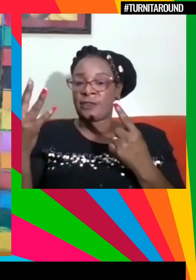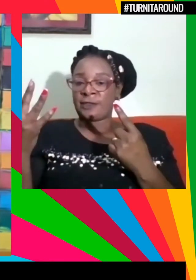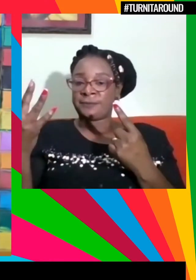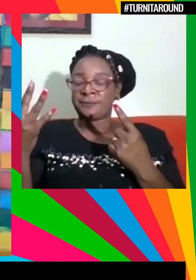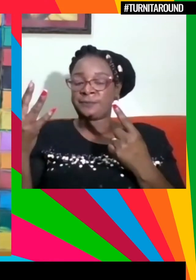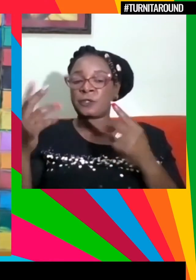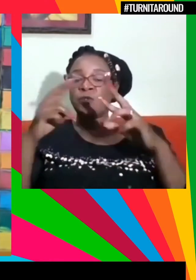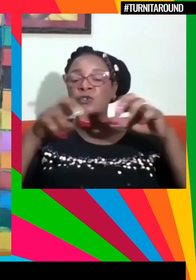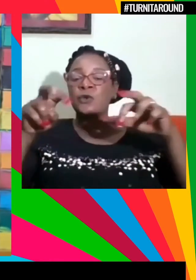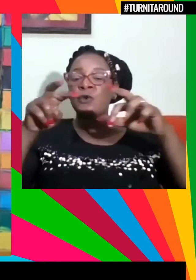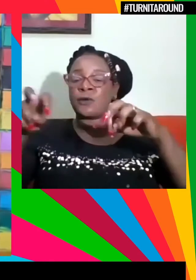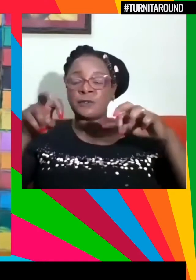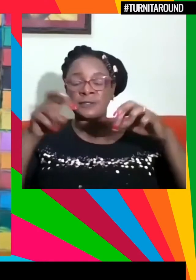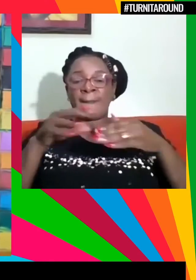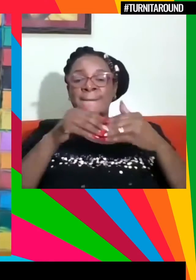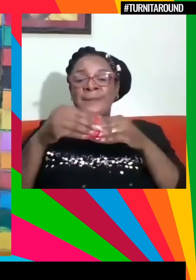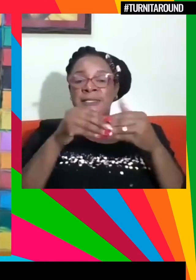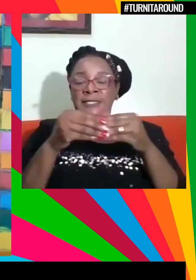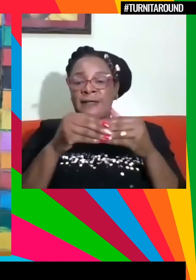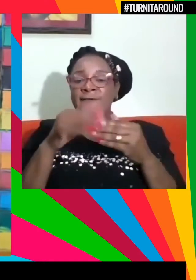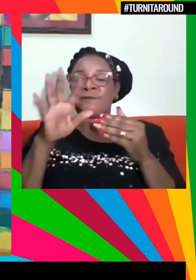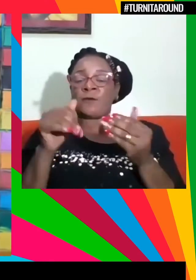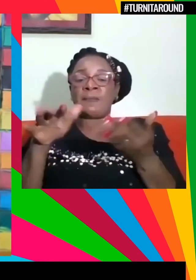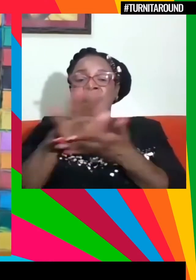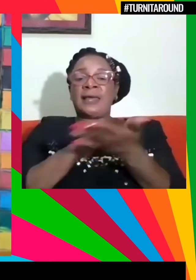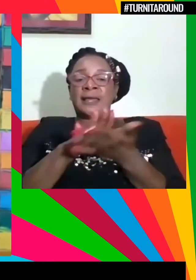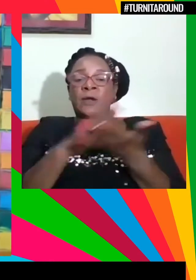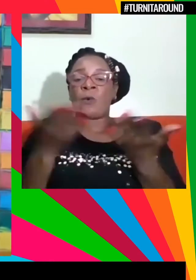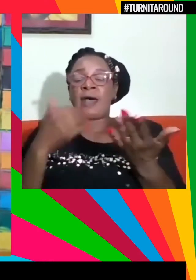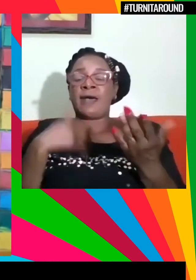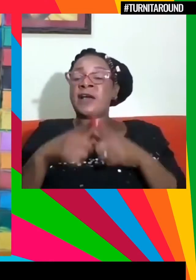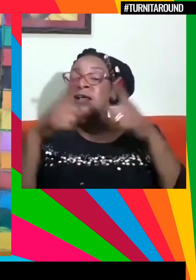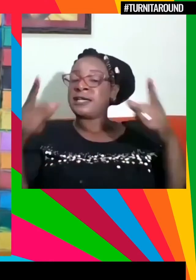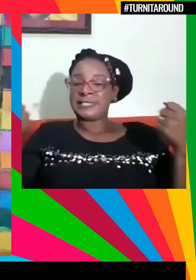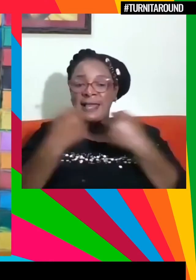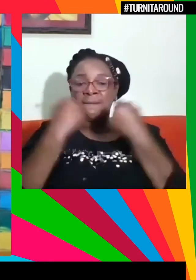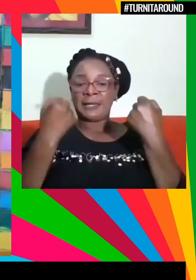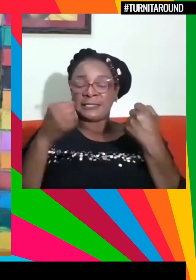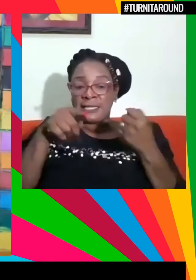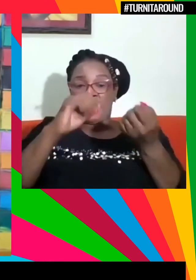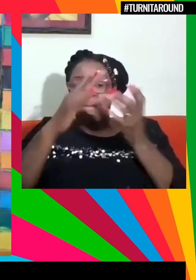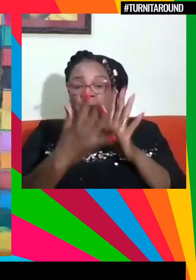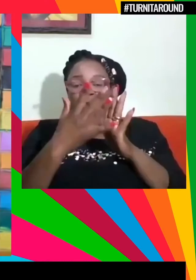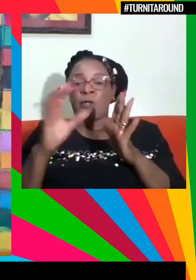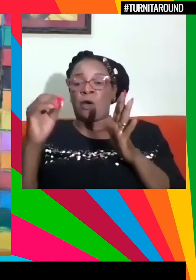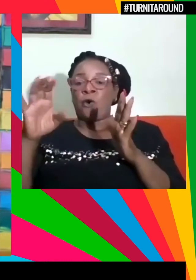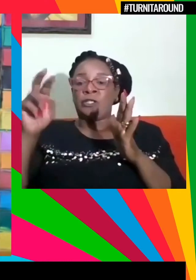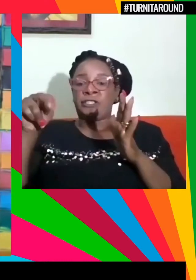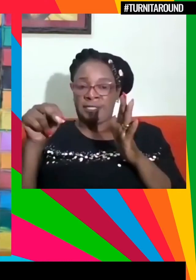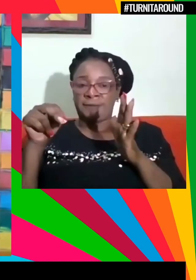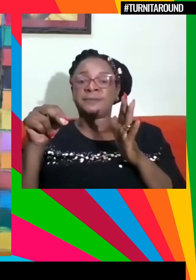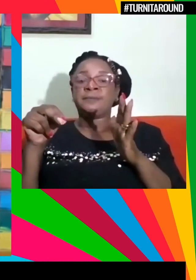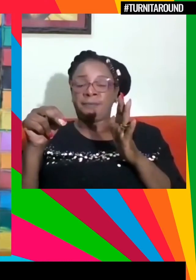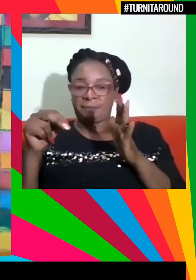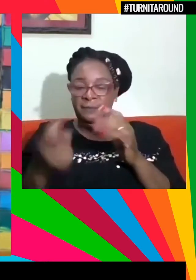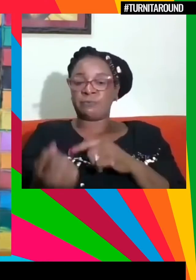source recycled plastic from locations where it has the greatest impact. And this is where our approach to the ocean-bound plastic solution comes into